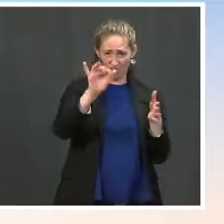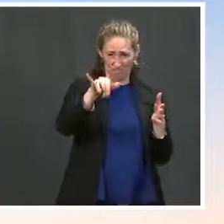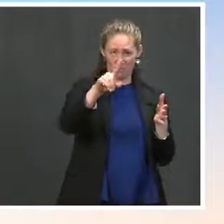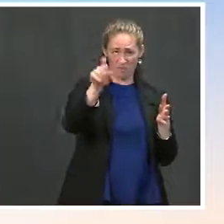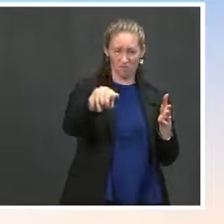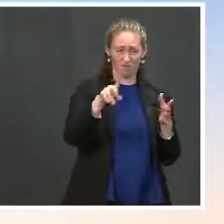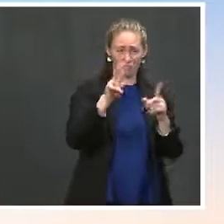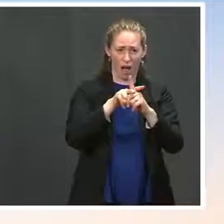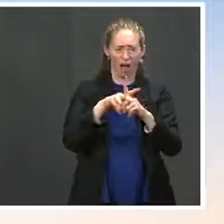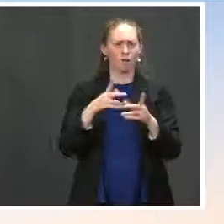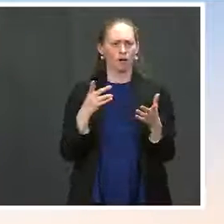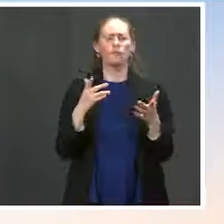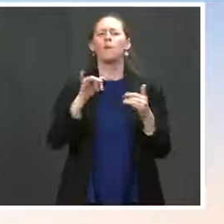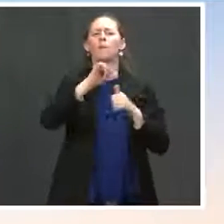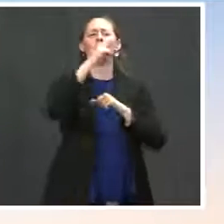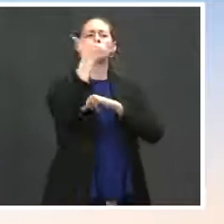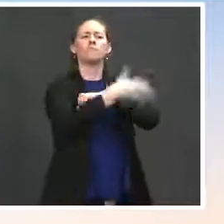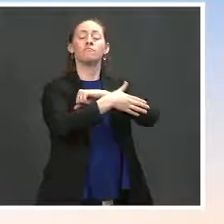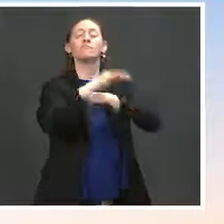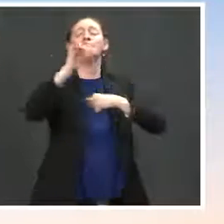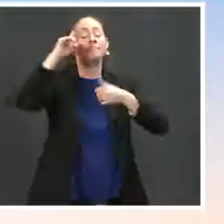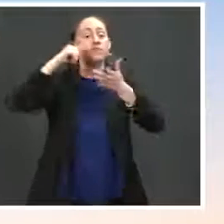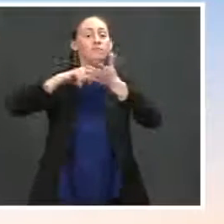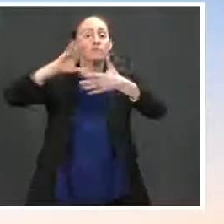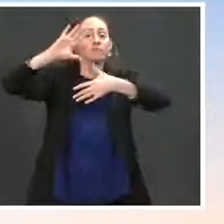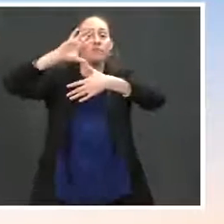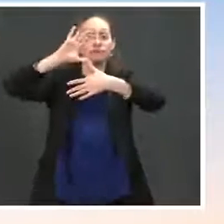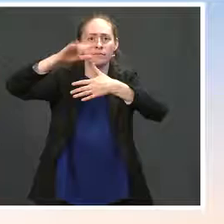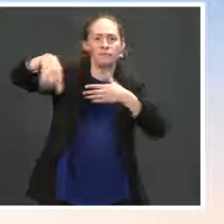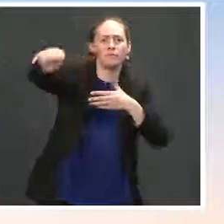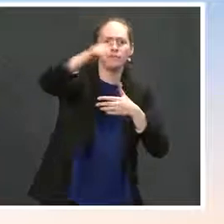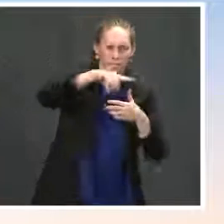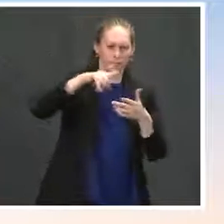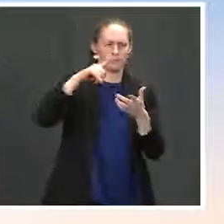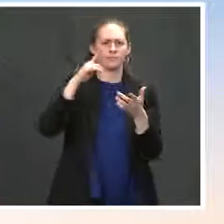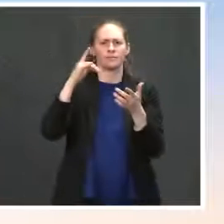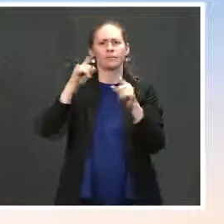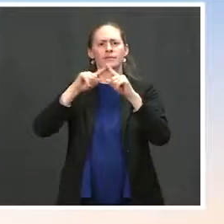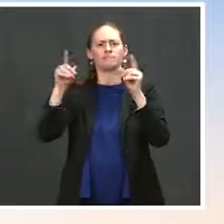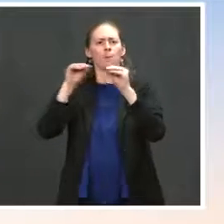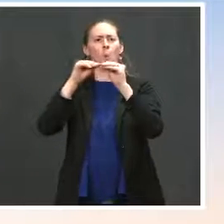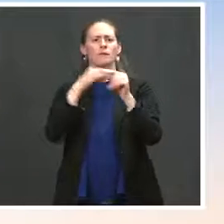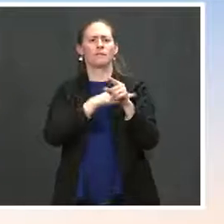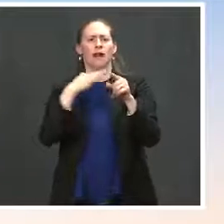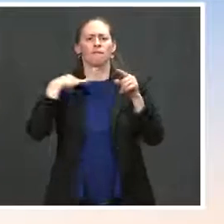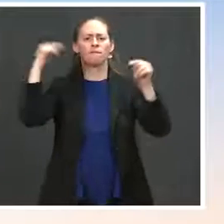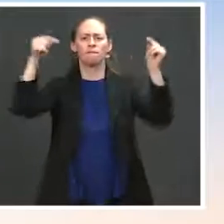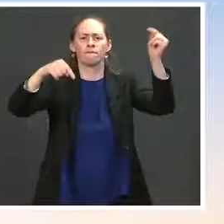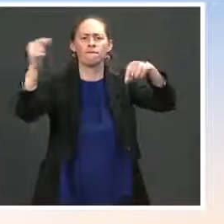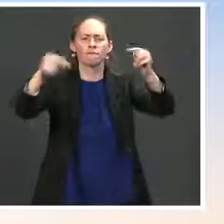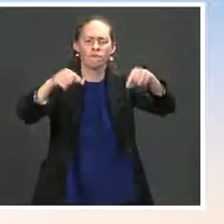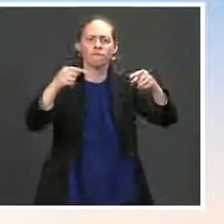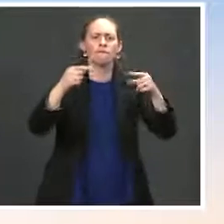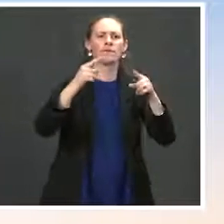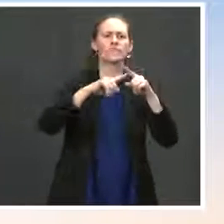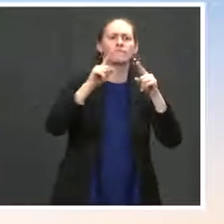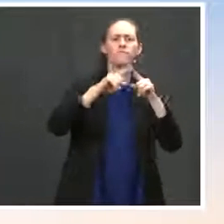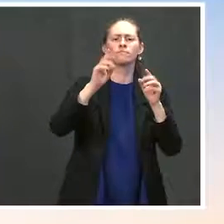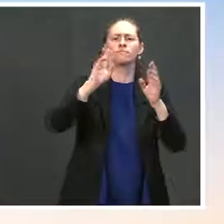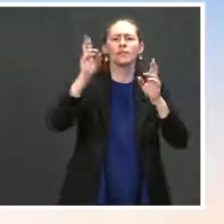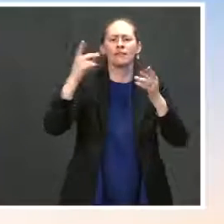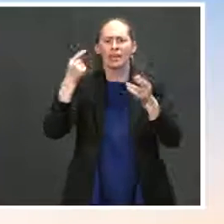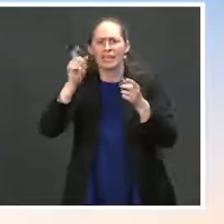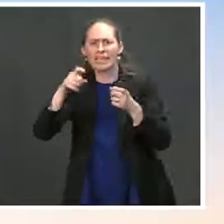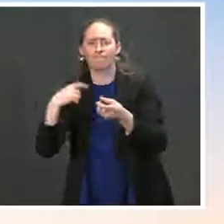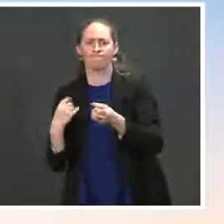countries in Central America to help increase personnel and resources at the border to reduce